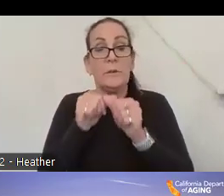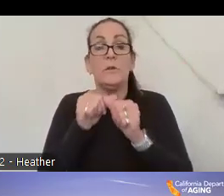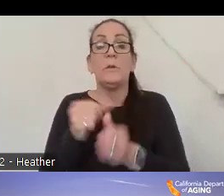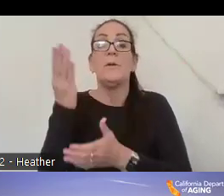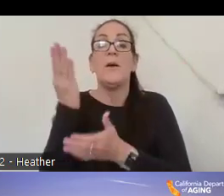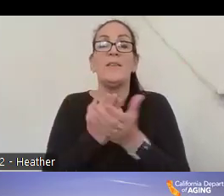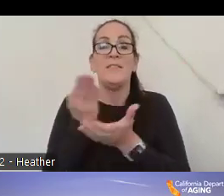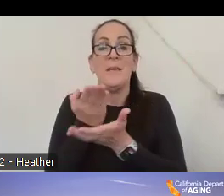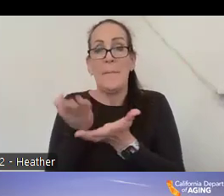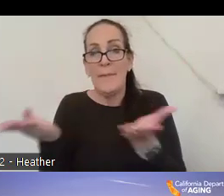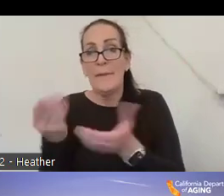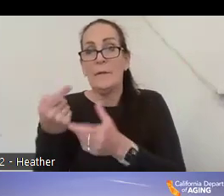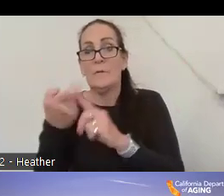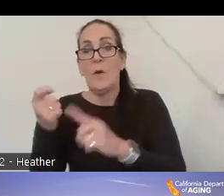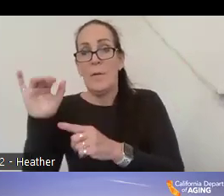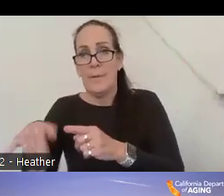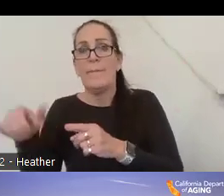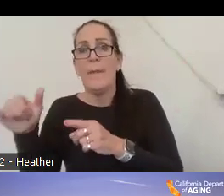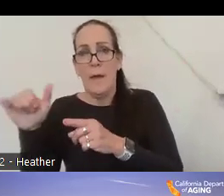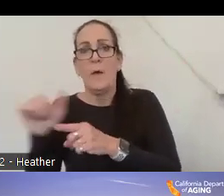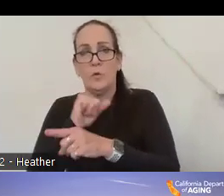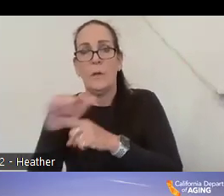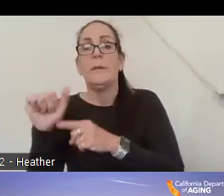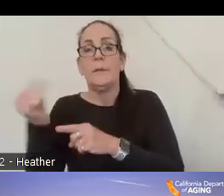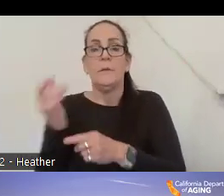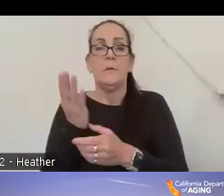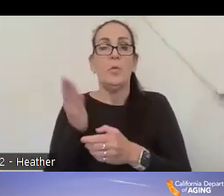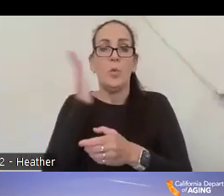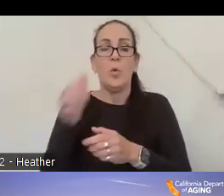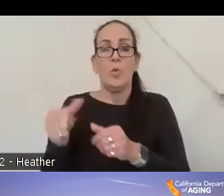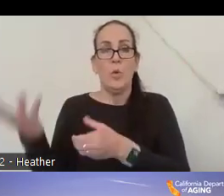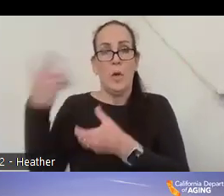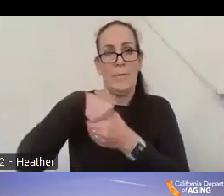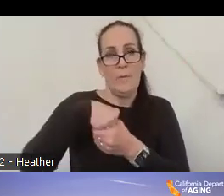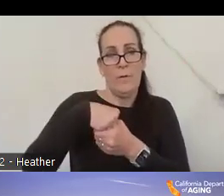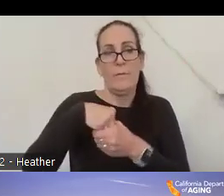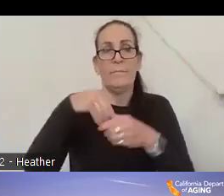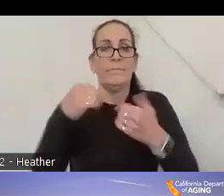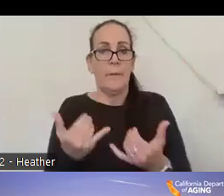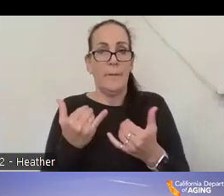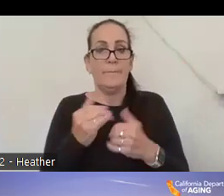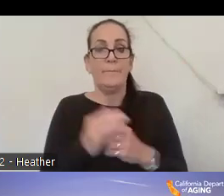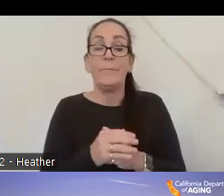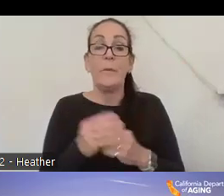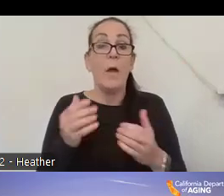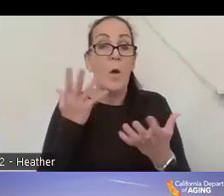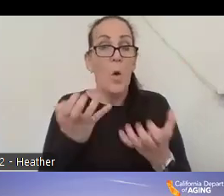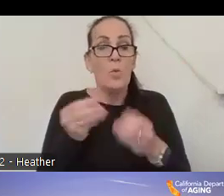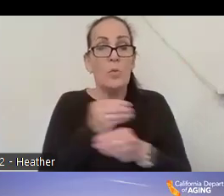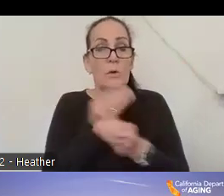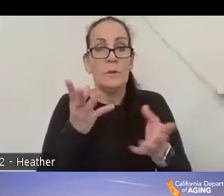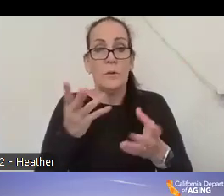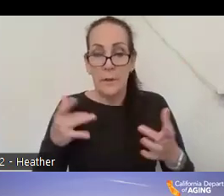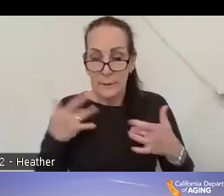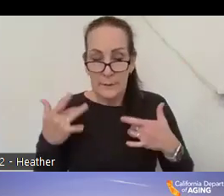So before I get to that, the next slide, please. I want to share some very exciting impact numbers that happened from